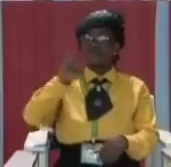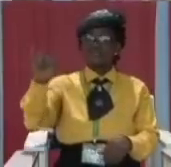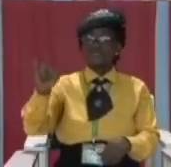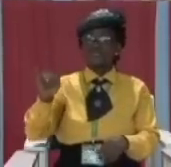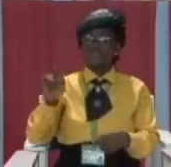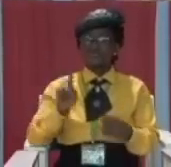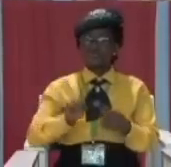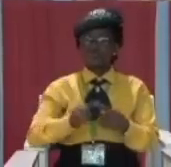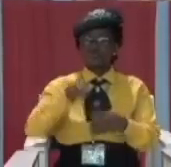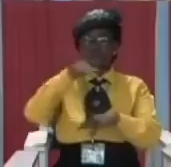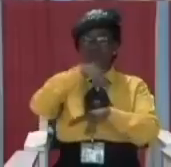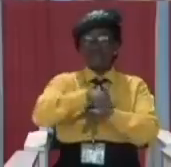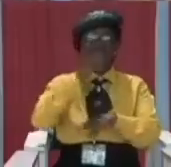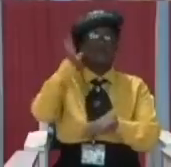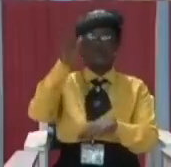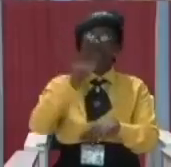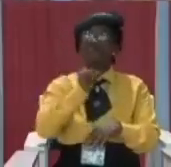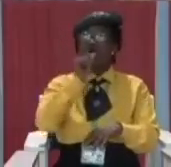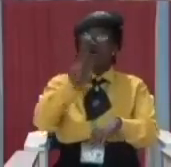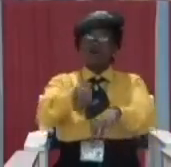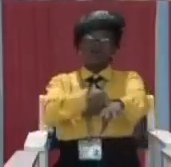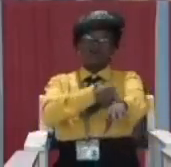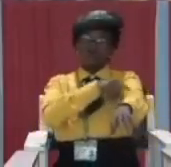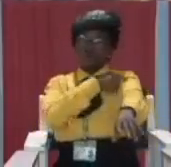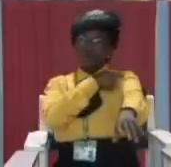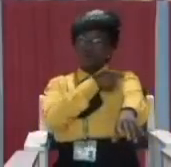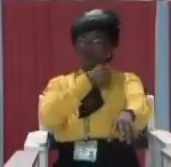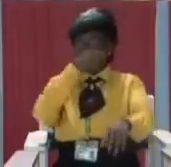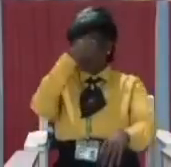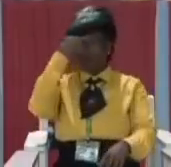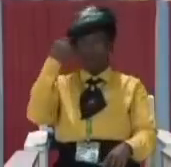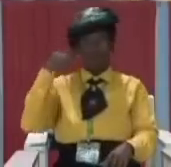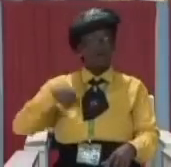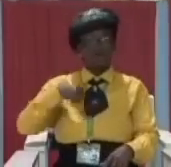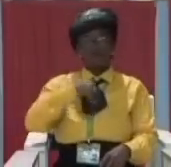to need quite some time to pray.